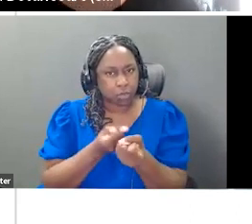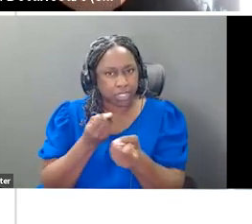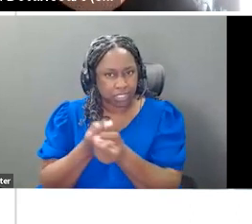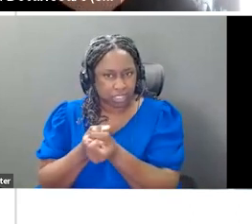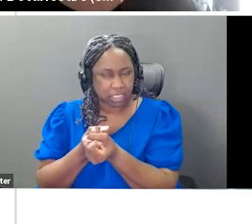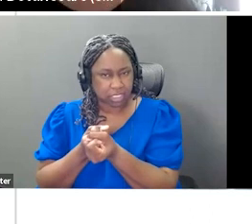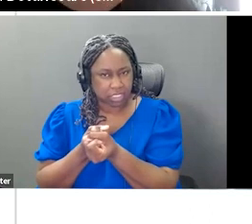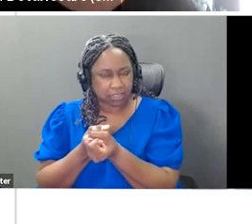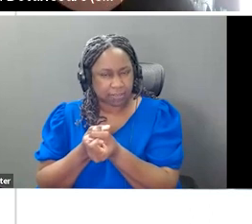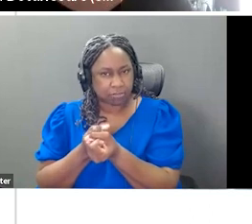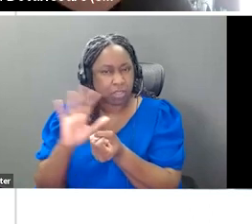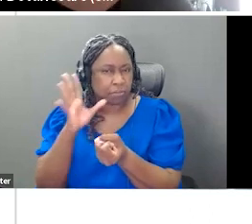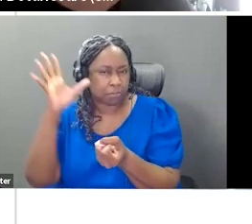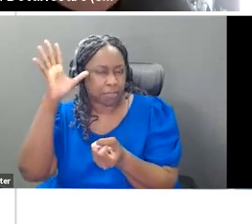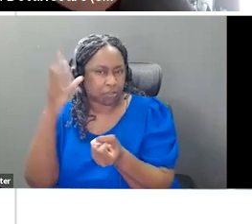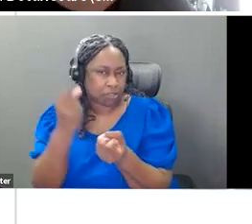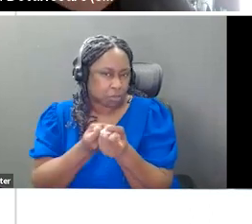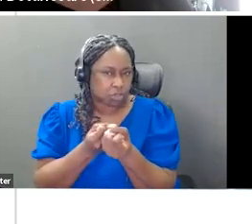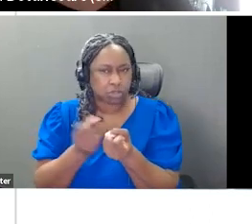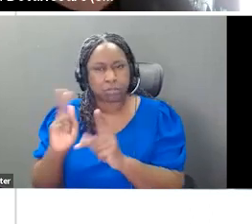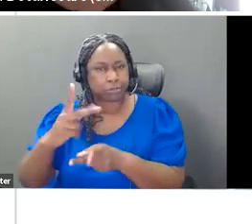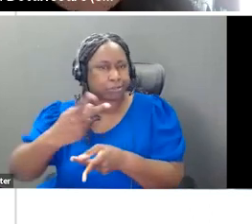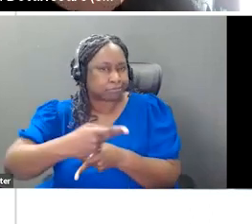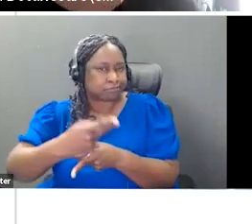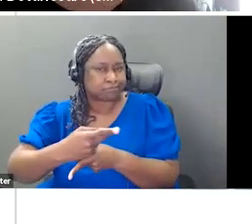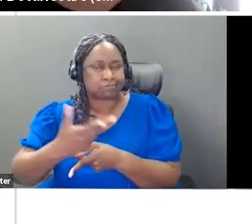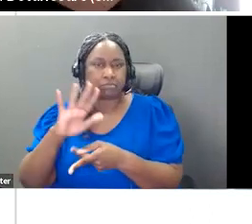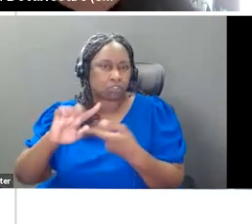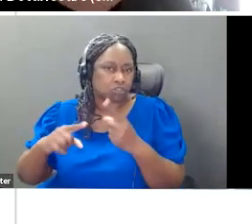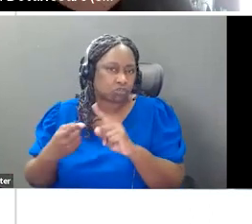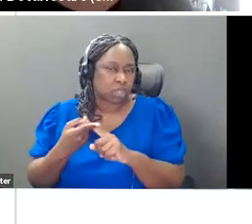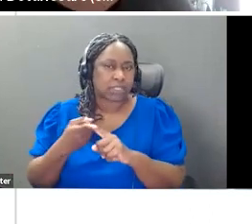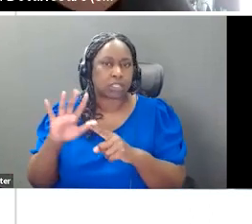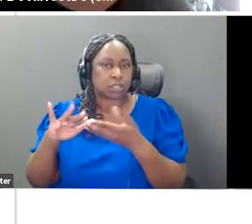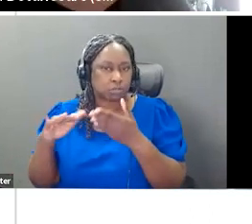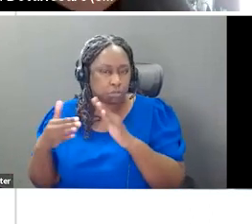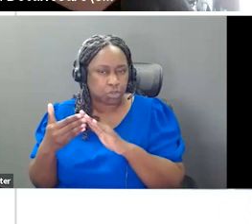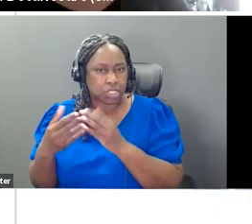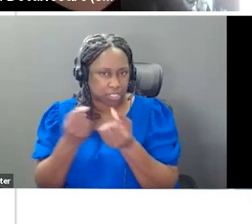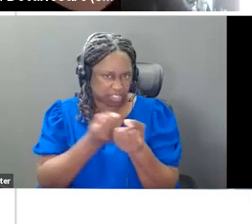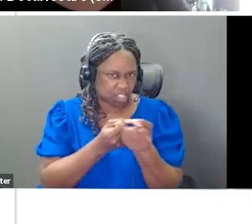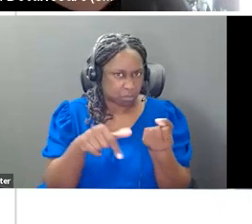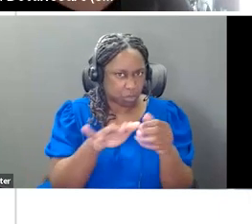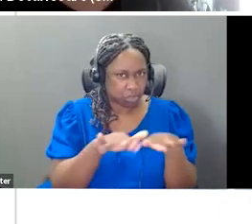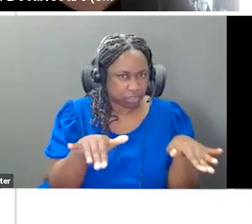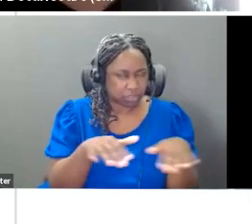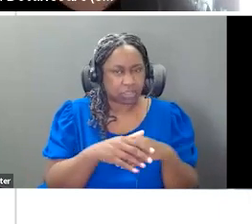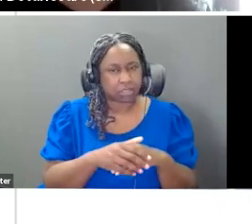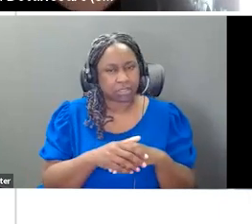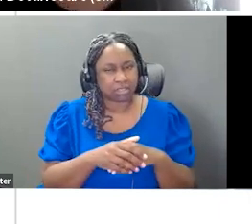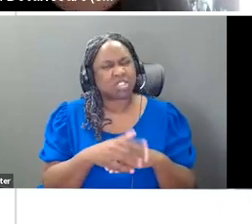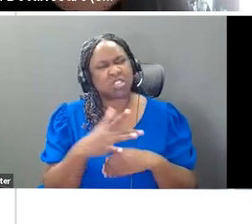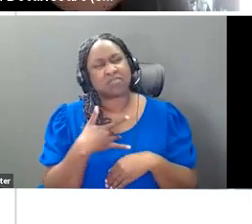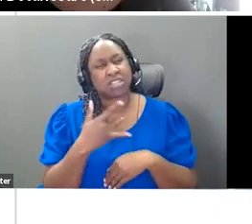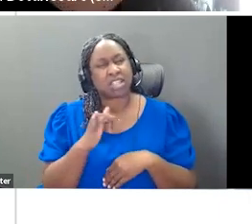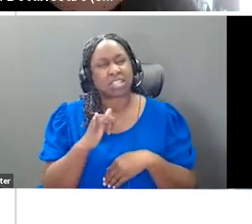by their parents, by their caregivers, by their friends, their communities, and have it really feel like